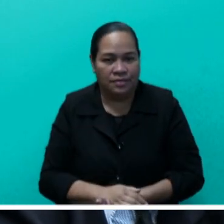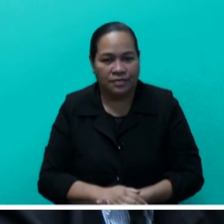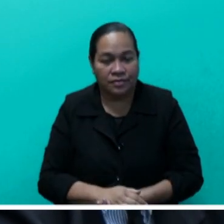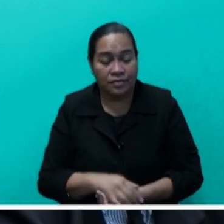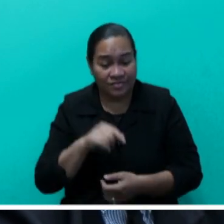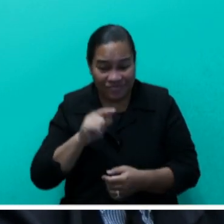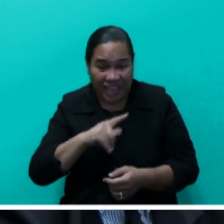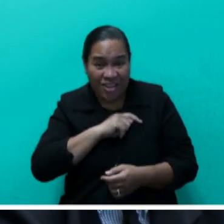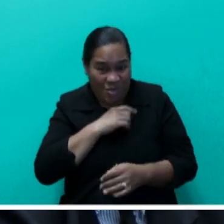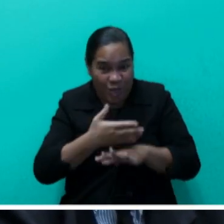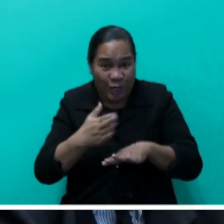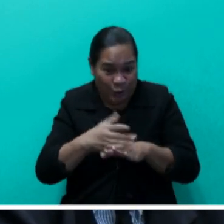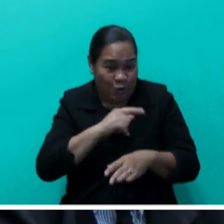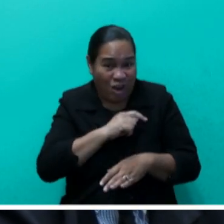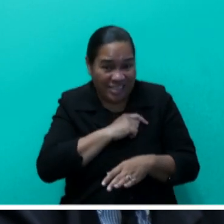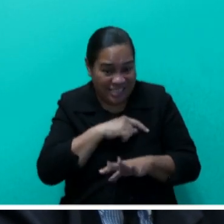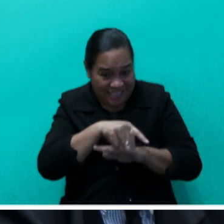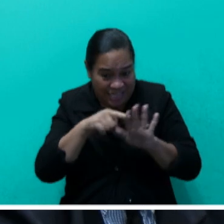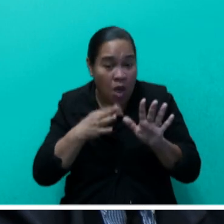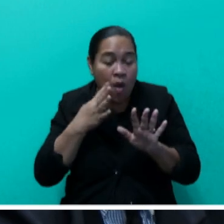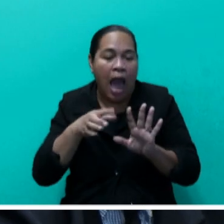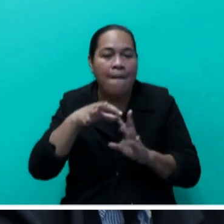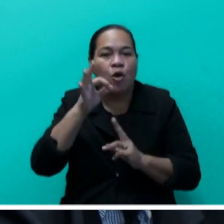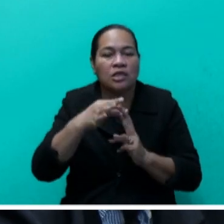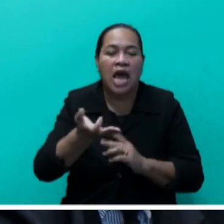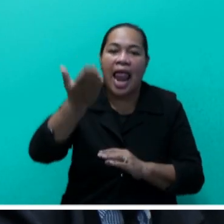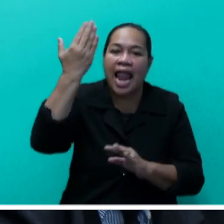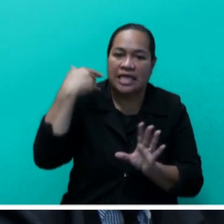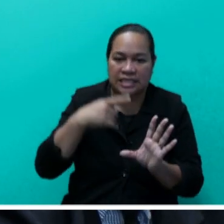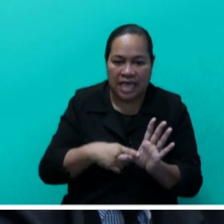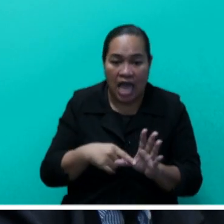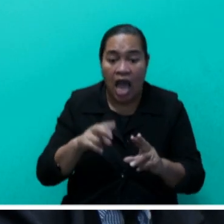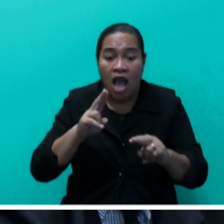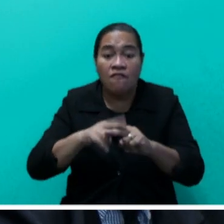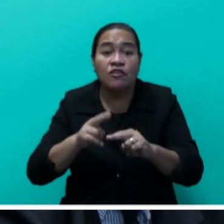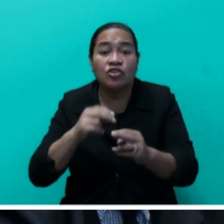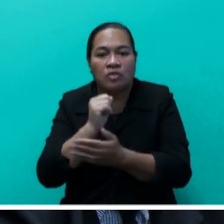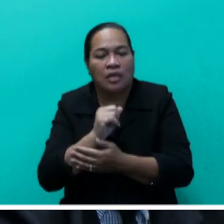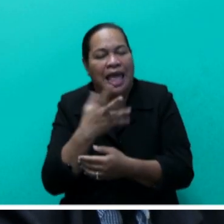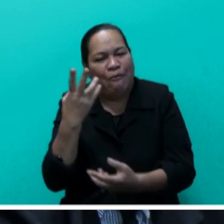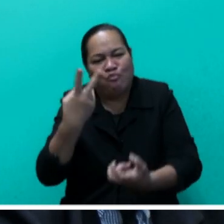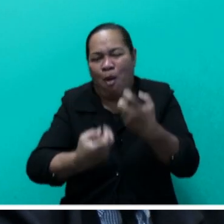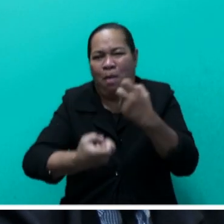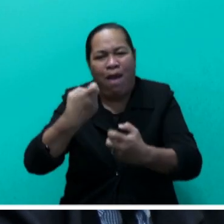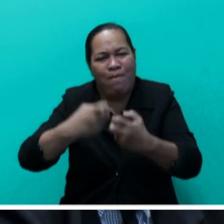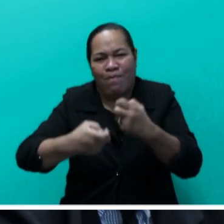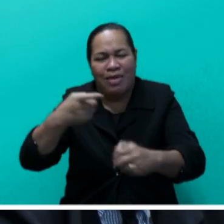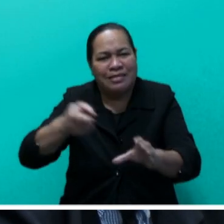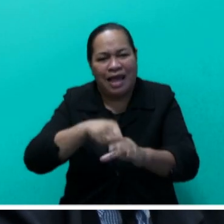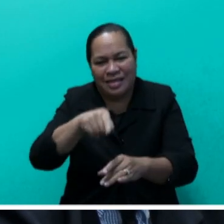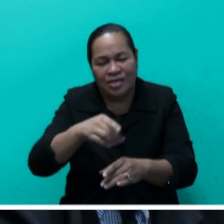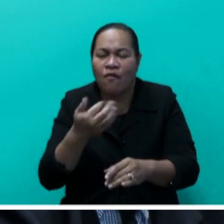Honourable Speaker, when the trustees were appointed last year, Fiji Rugby was in trouble, as reported